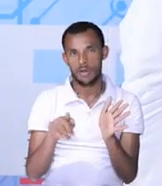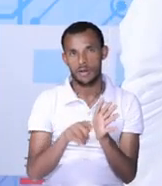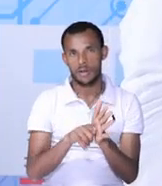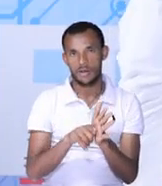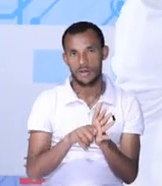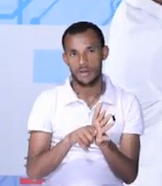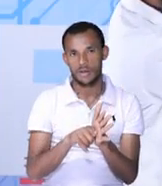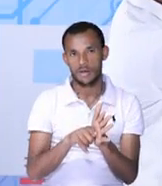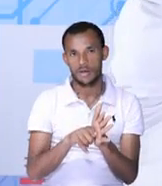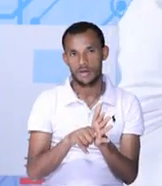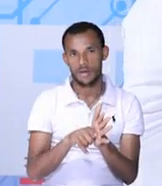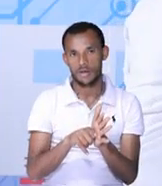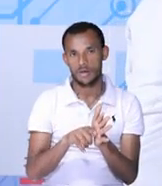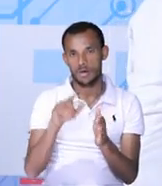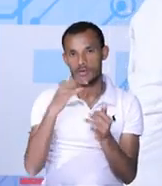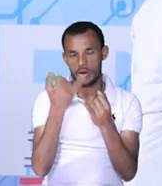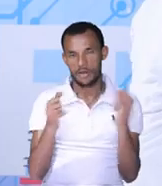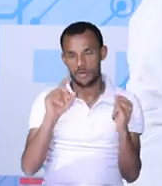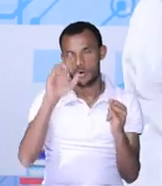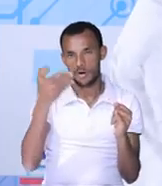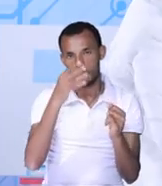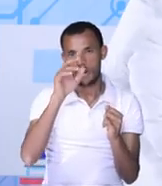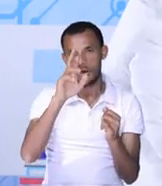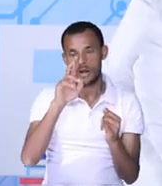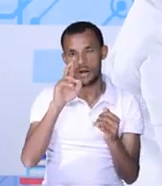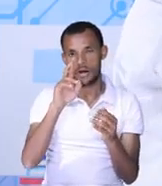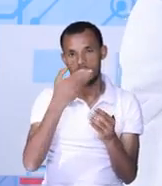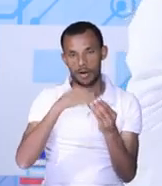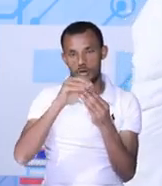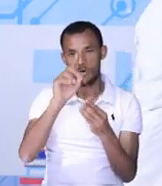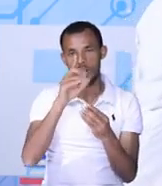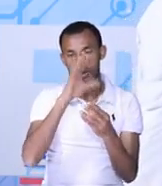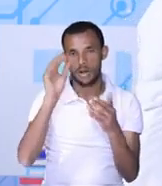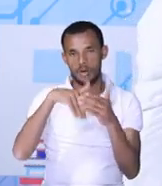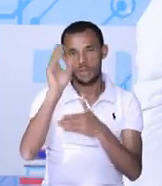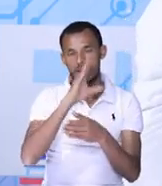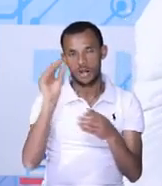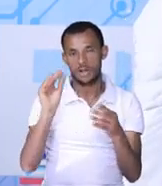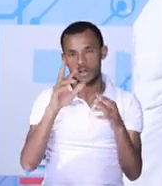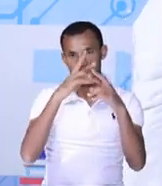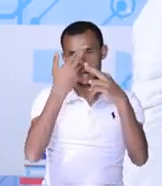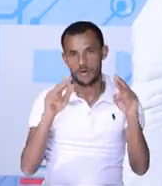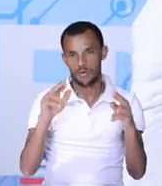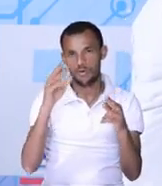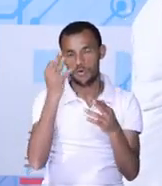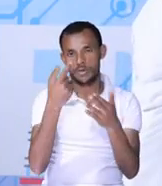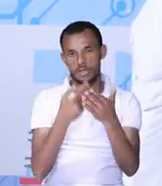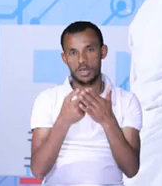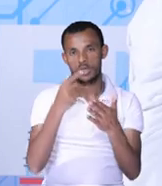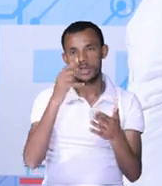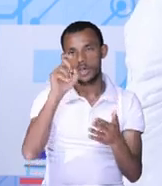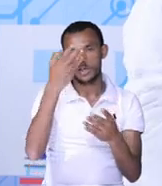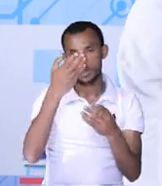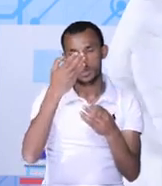minus, you can factor 1 over r plus 1 outside, and the ratio of these two is this x to the